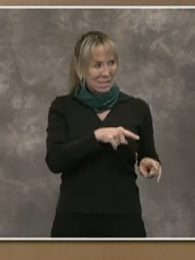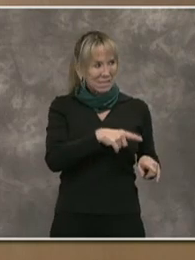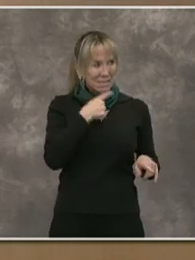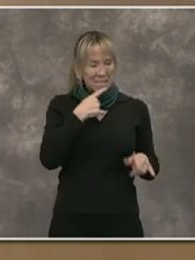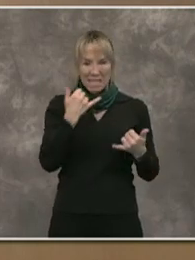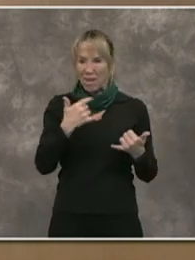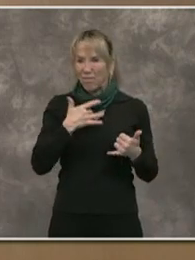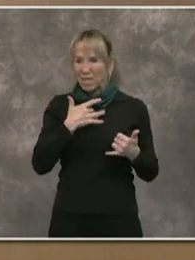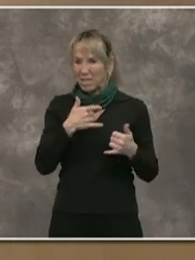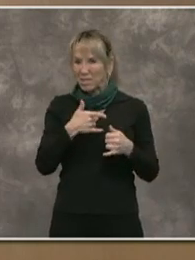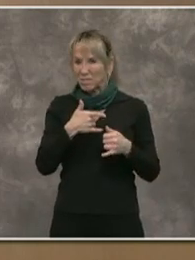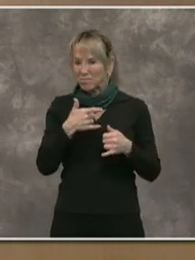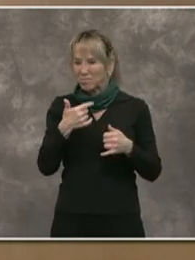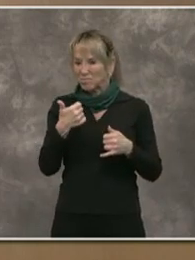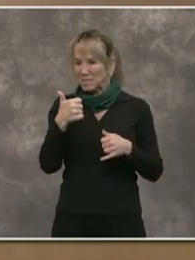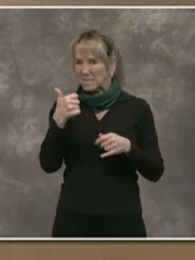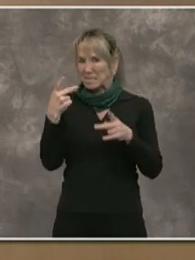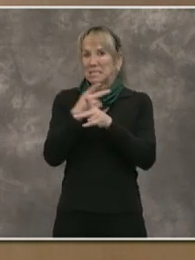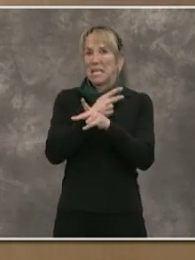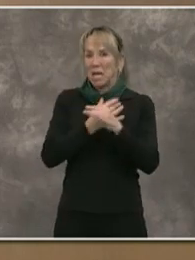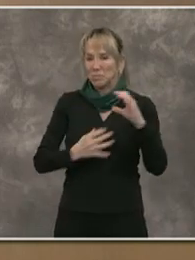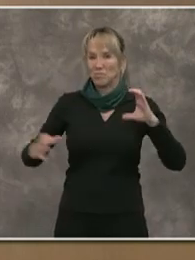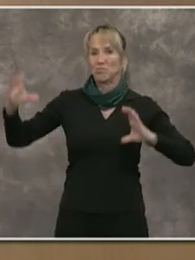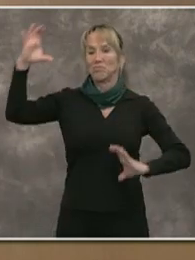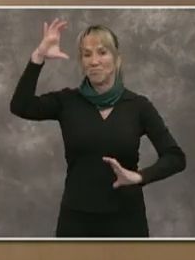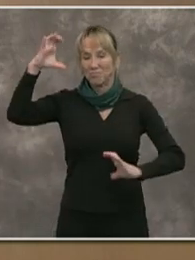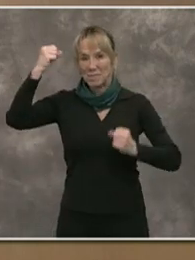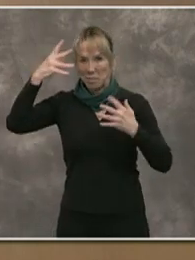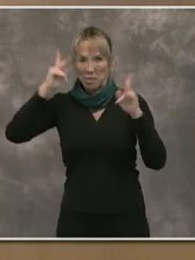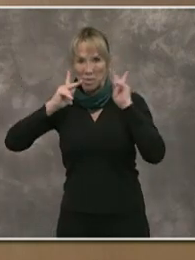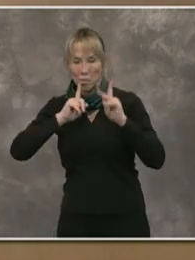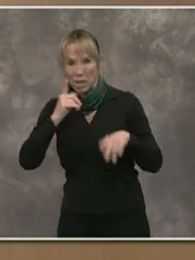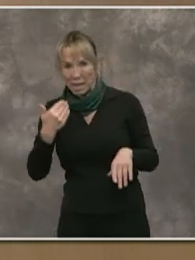degree that you feel the current total of positive cases